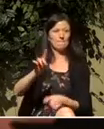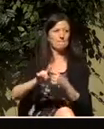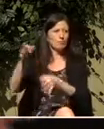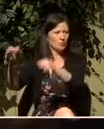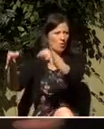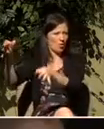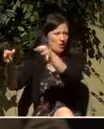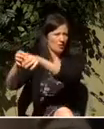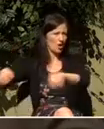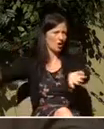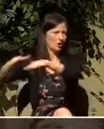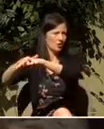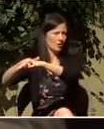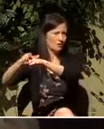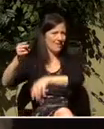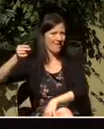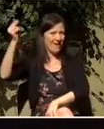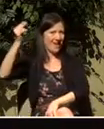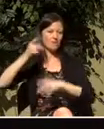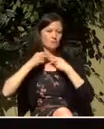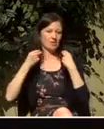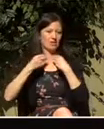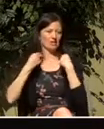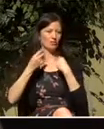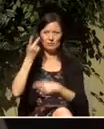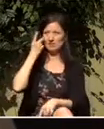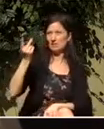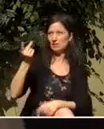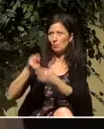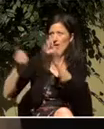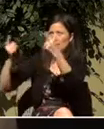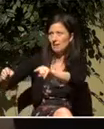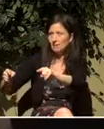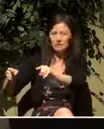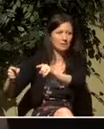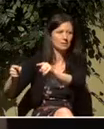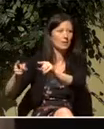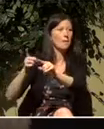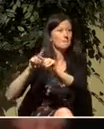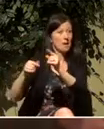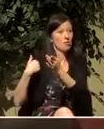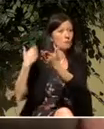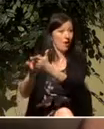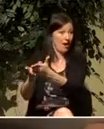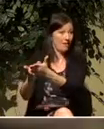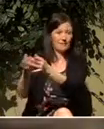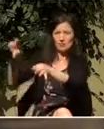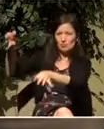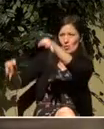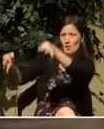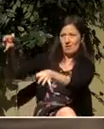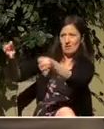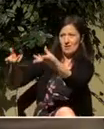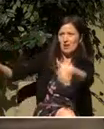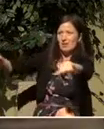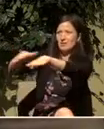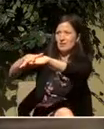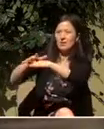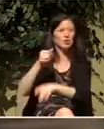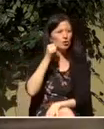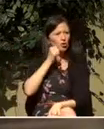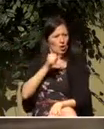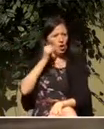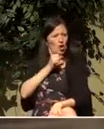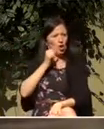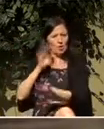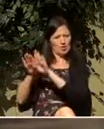to see what was going to happen to Jesus. Well, when I came into the courtyard, the girl at the door looked at me and asked